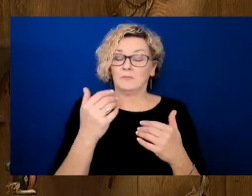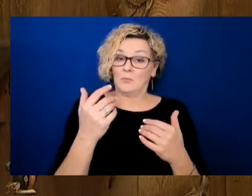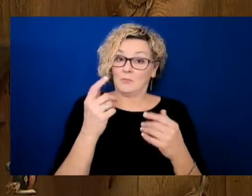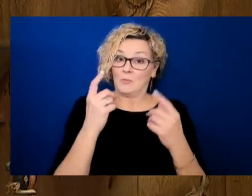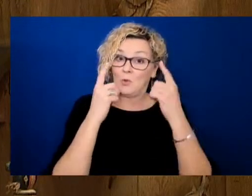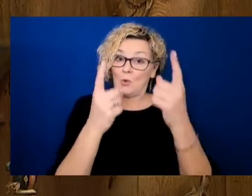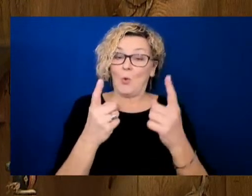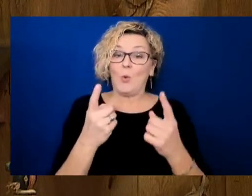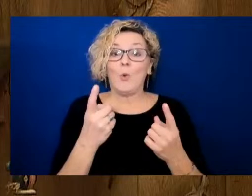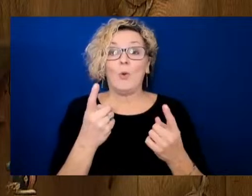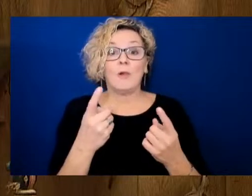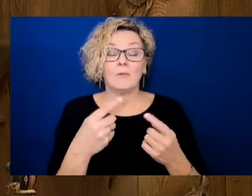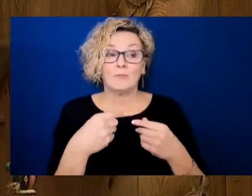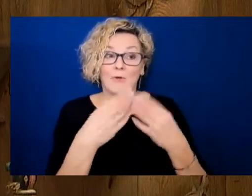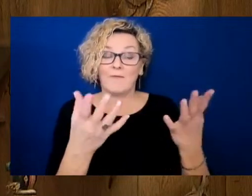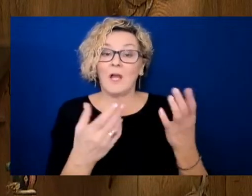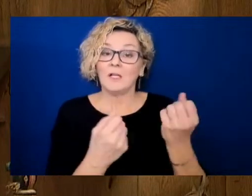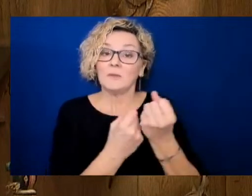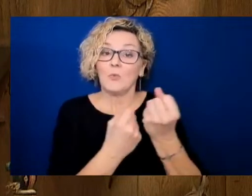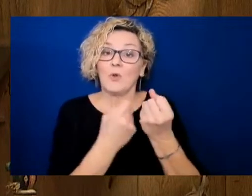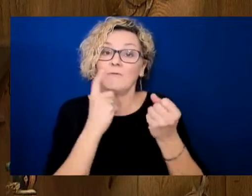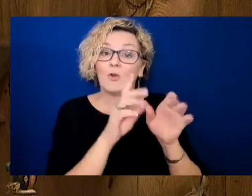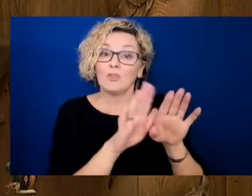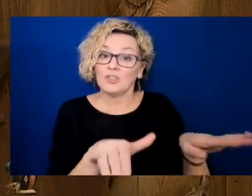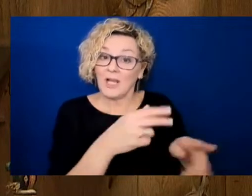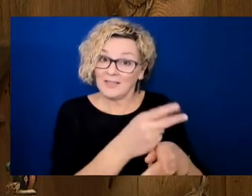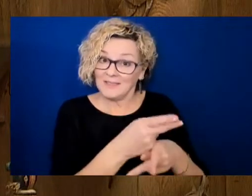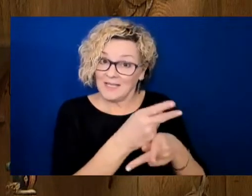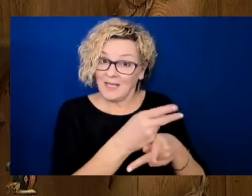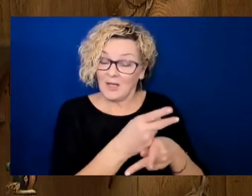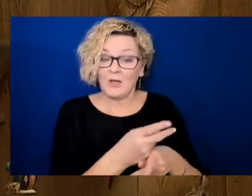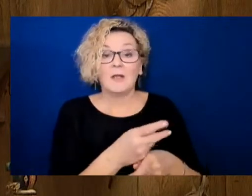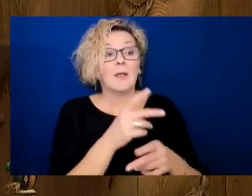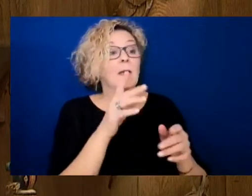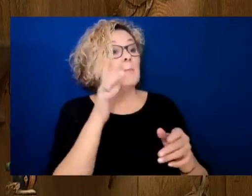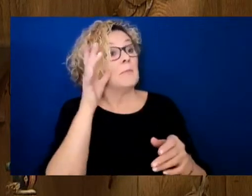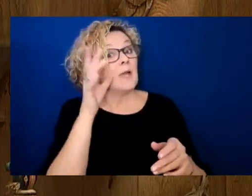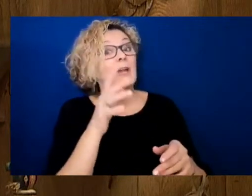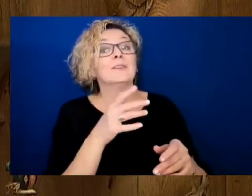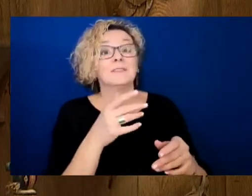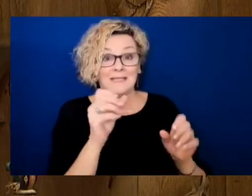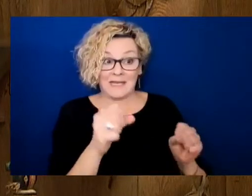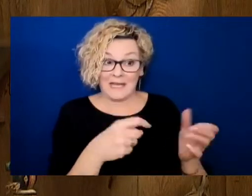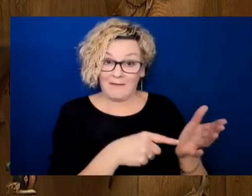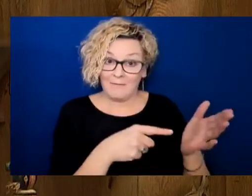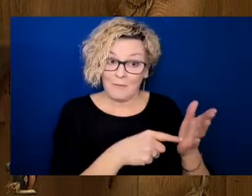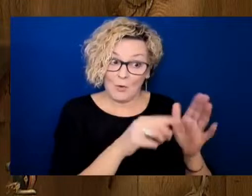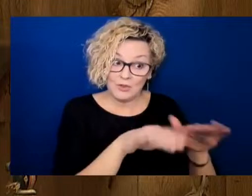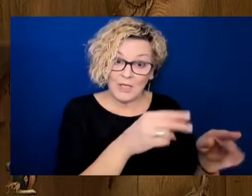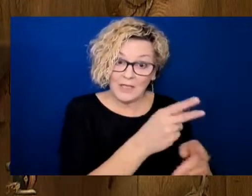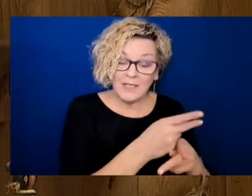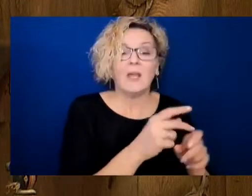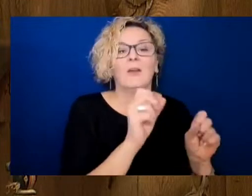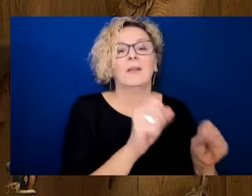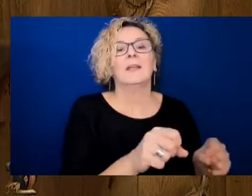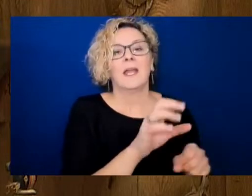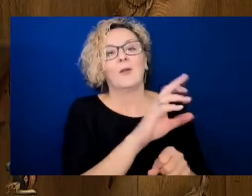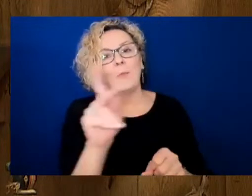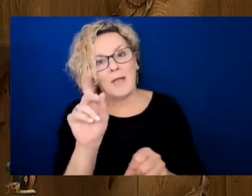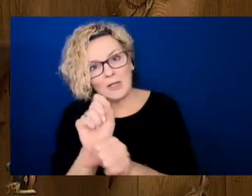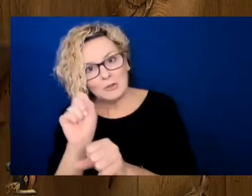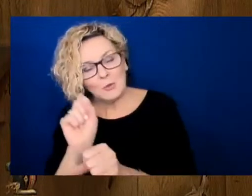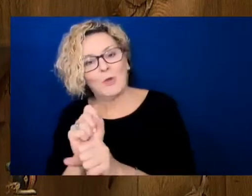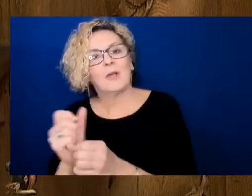help parents enter or re-enter the workforce. When we deliver more affordable homes, we make our communities more attractive